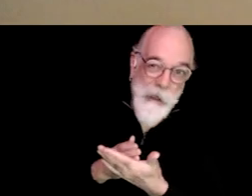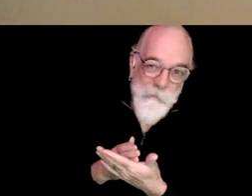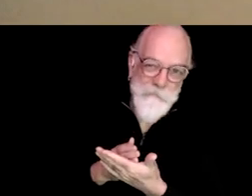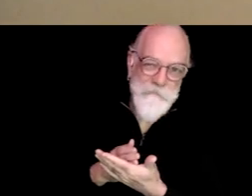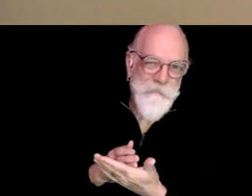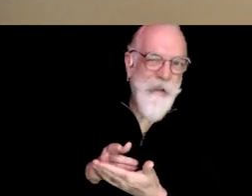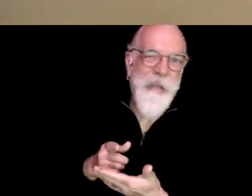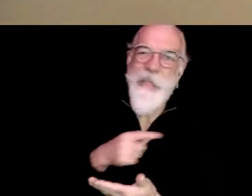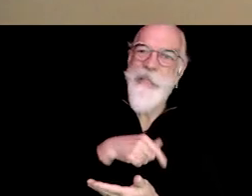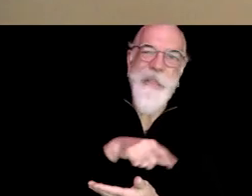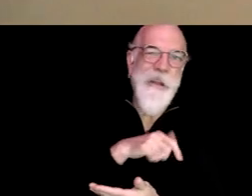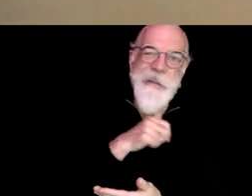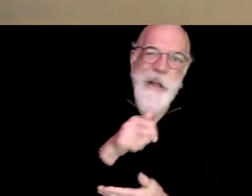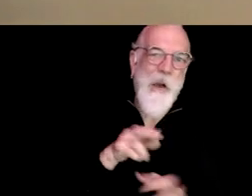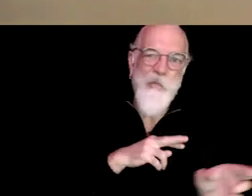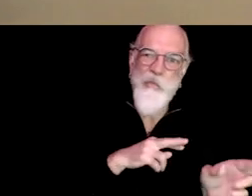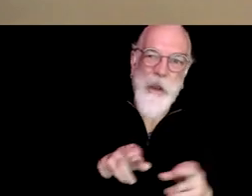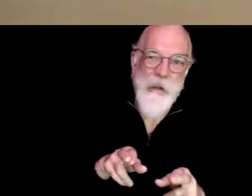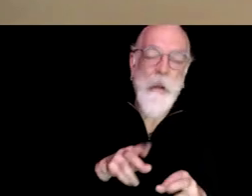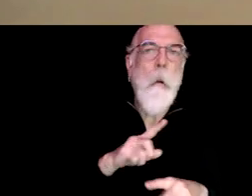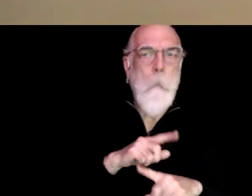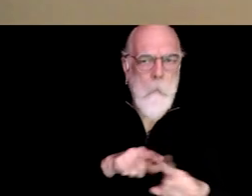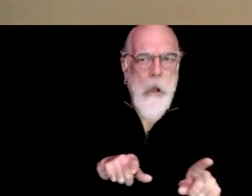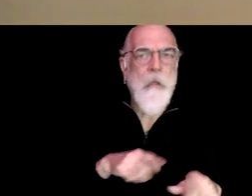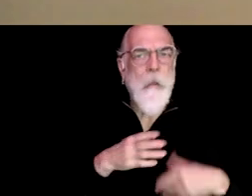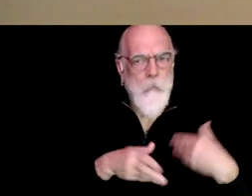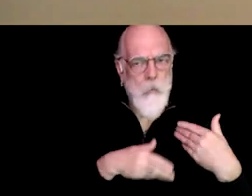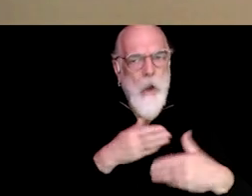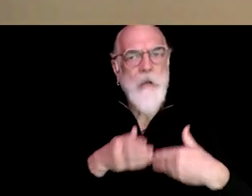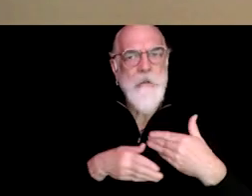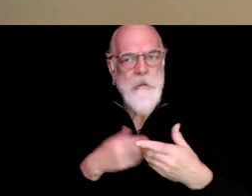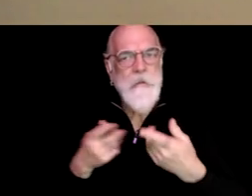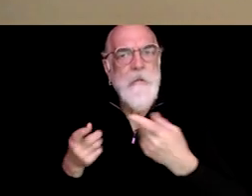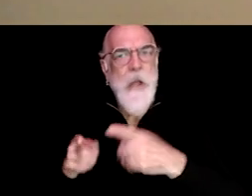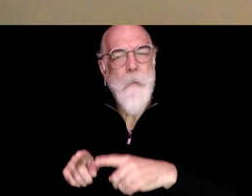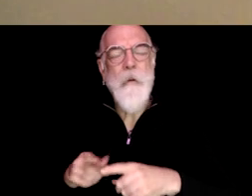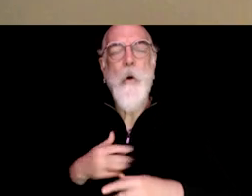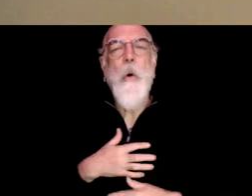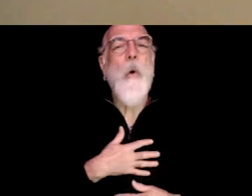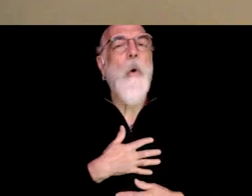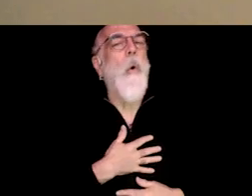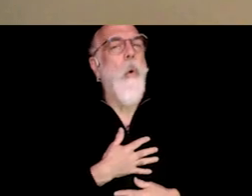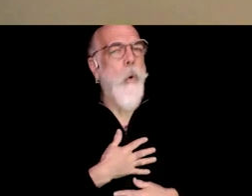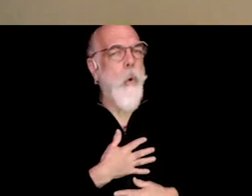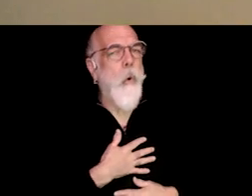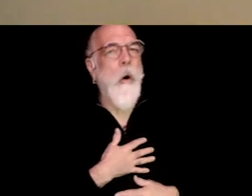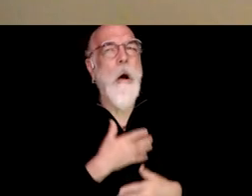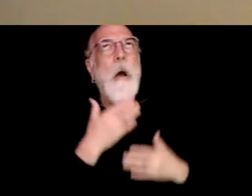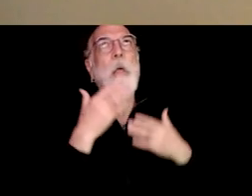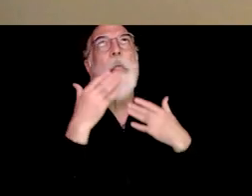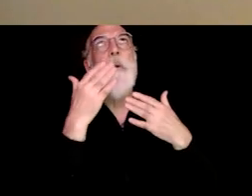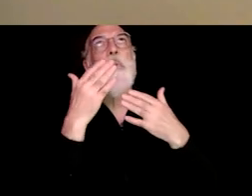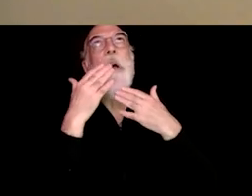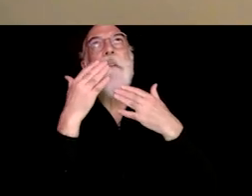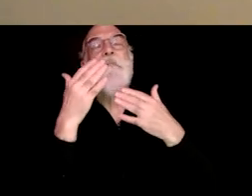there yet altogether, but I think it's happening. And for that, I am grateful, and I think the Earth